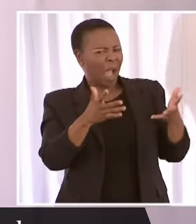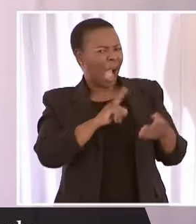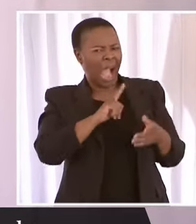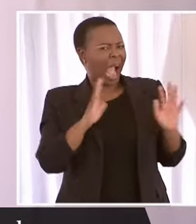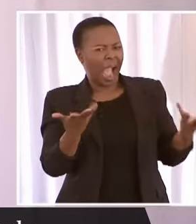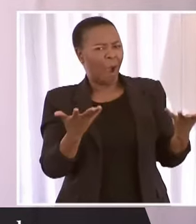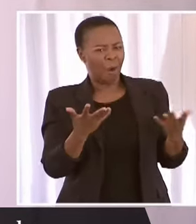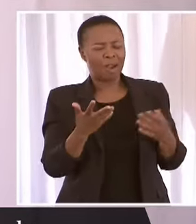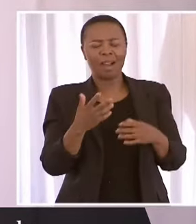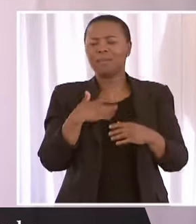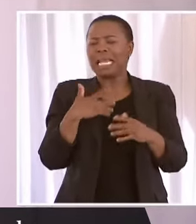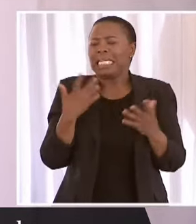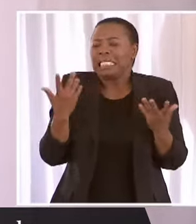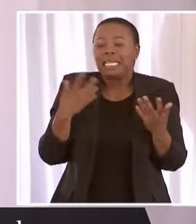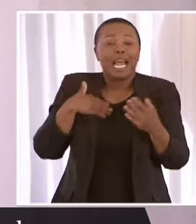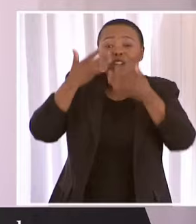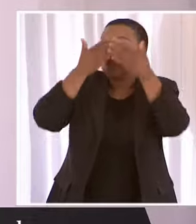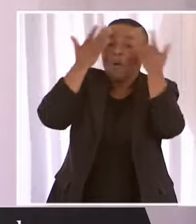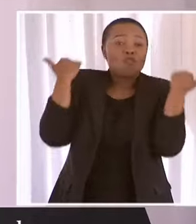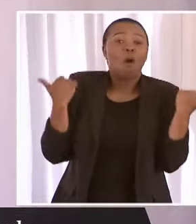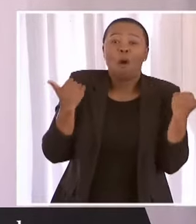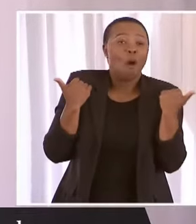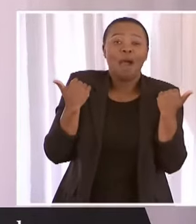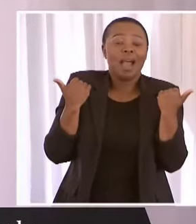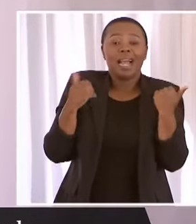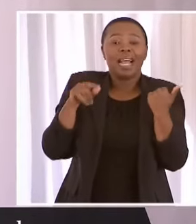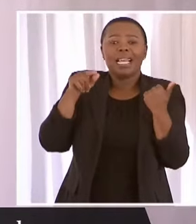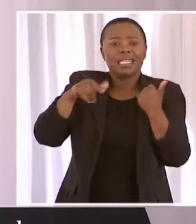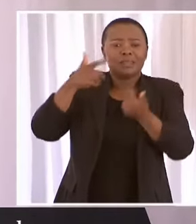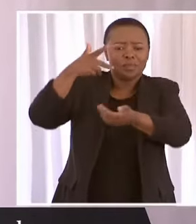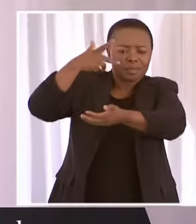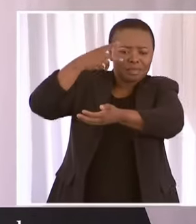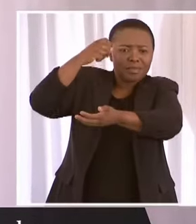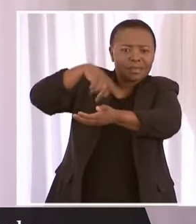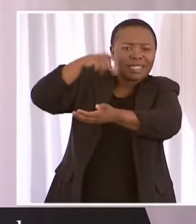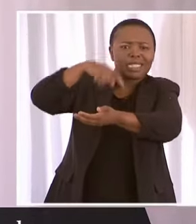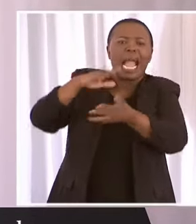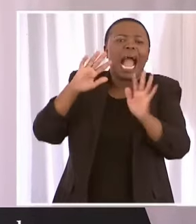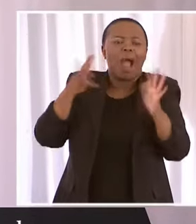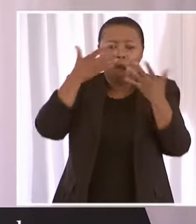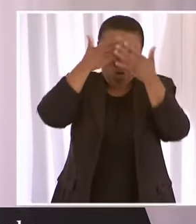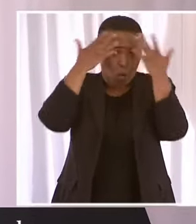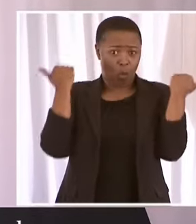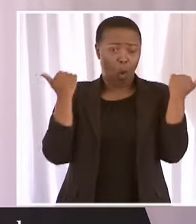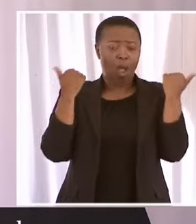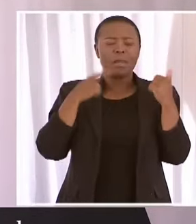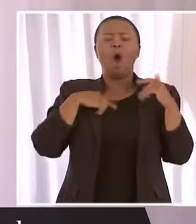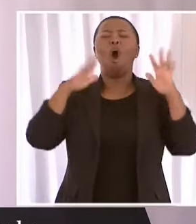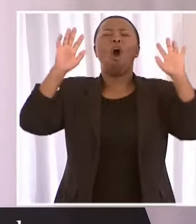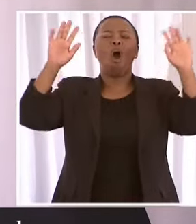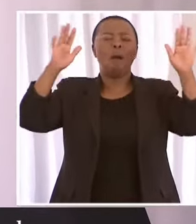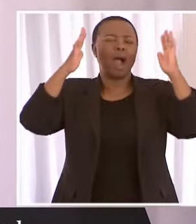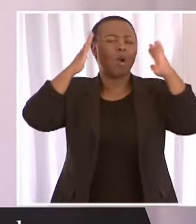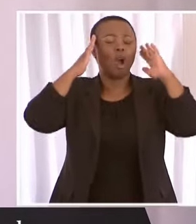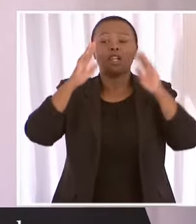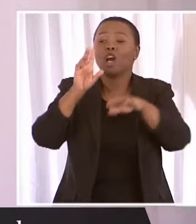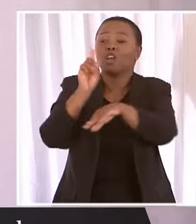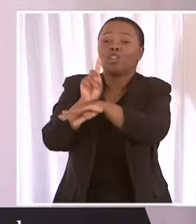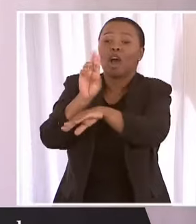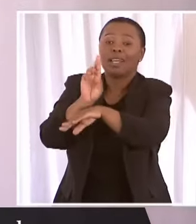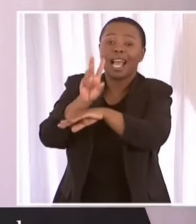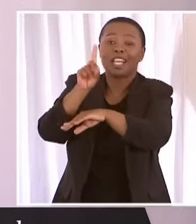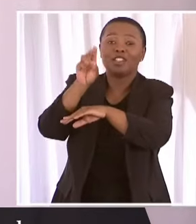And I'm like, ma'am, I also don't even know what's going on with this trip. Rather contact Dr. Trip. And she would like, oh my God, Dr. Trip, while you're